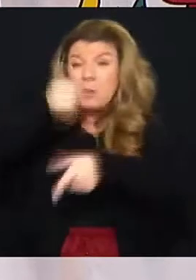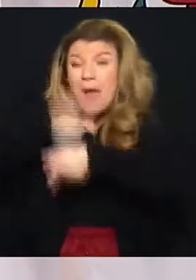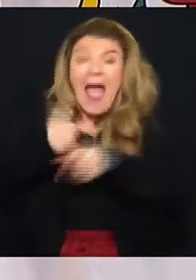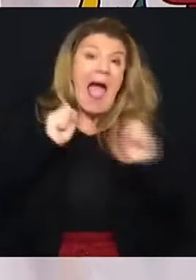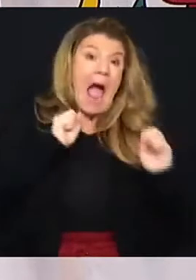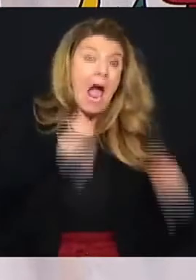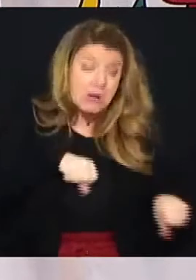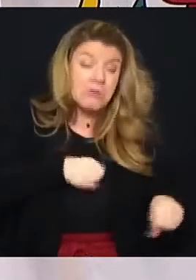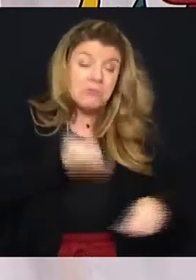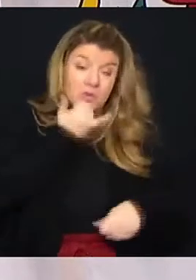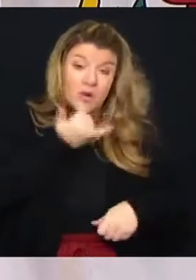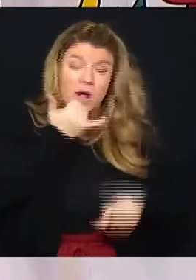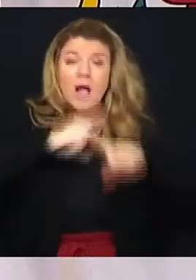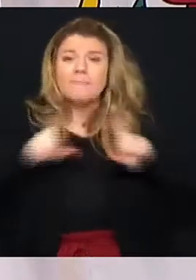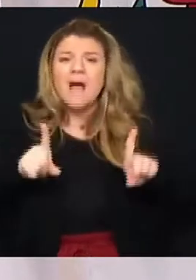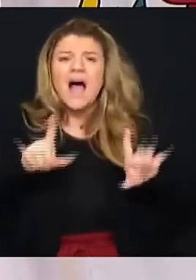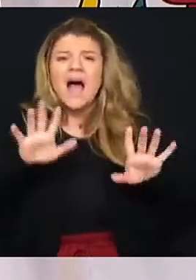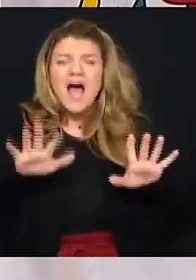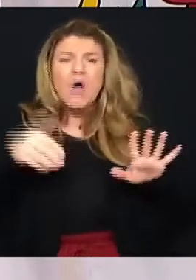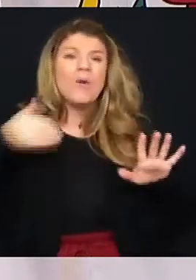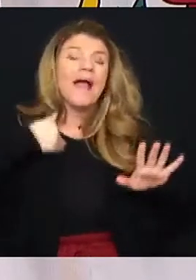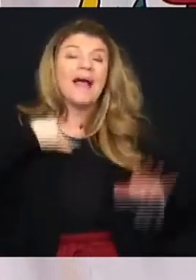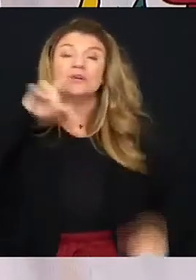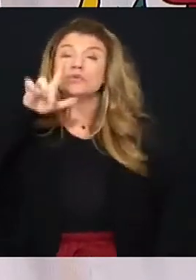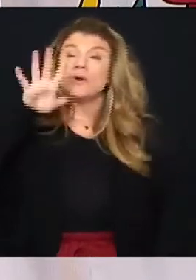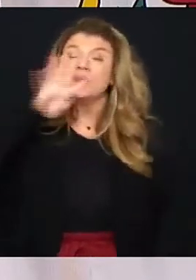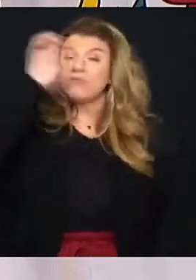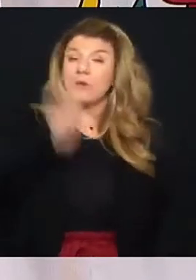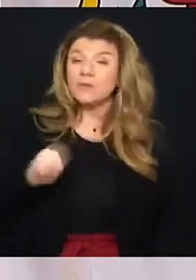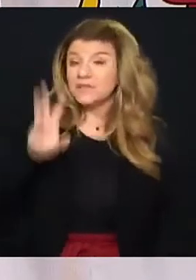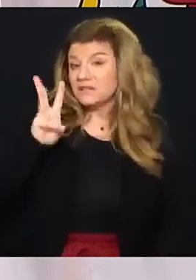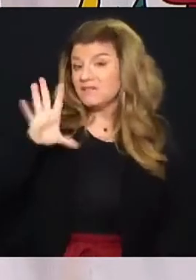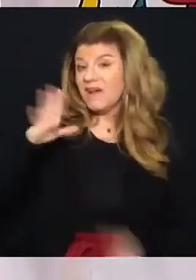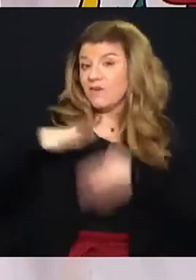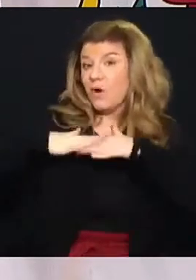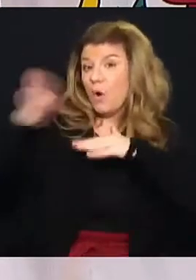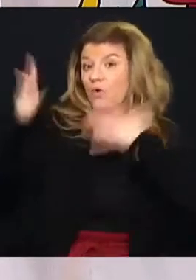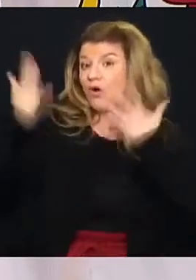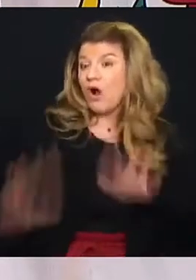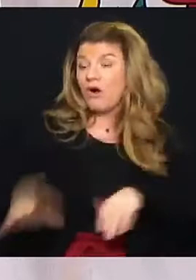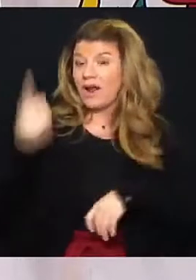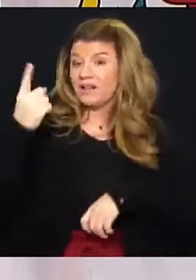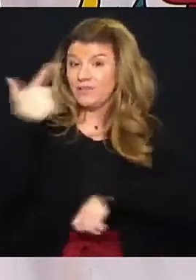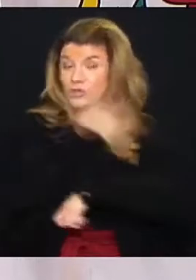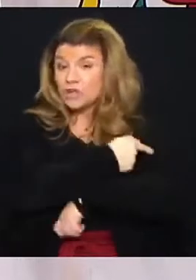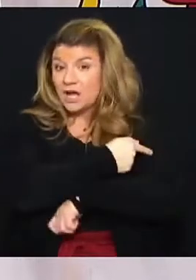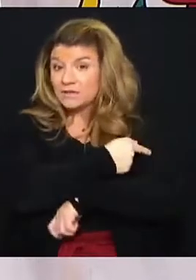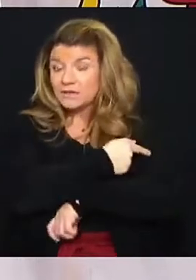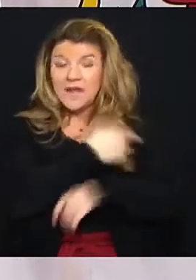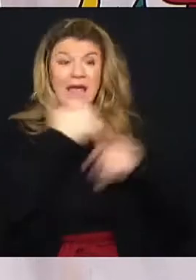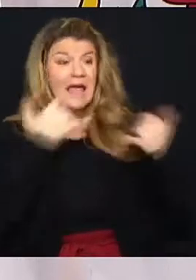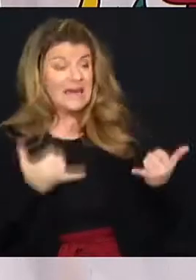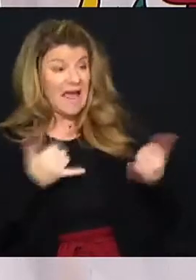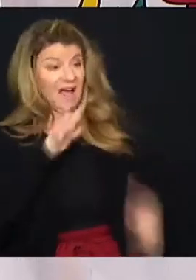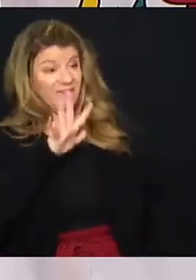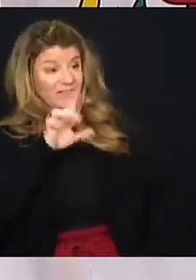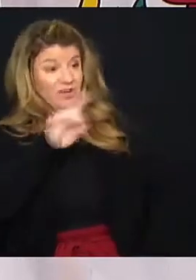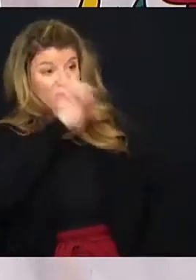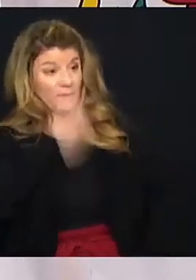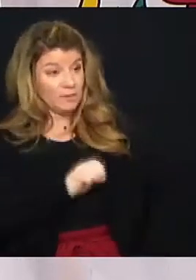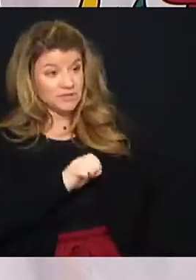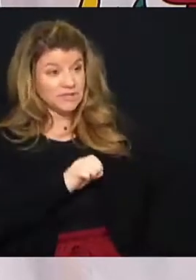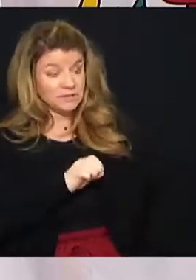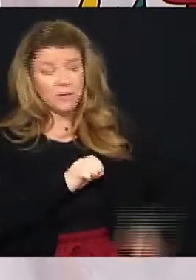wrong about this, but we had 24% of the 65 and olders have gotten their first shot. Now we're at